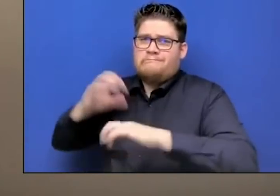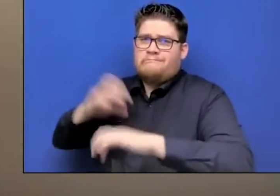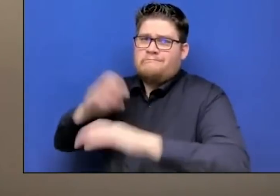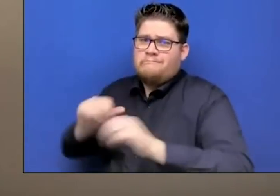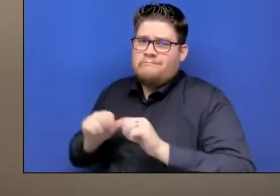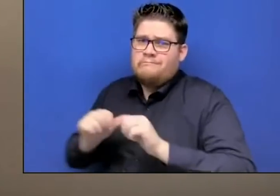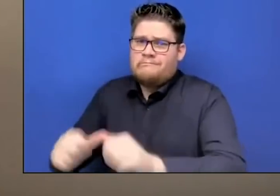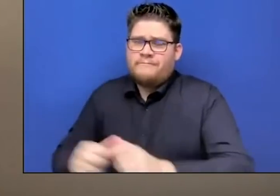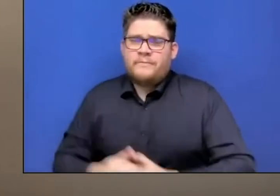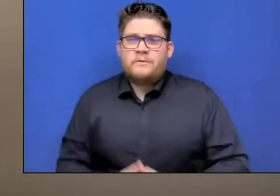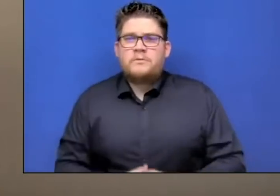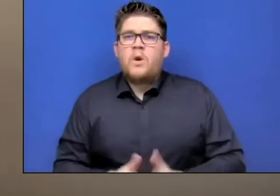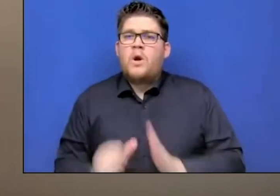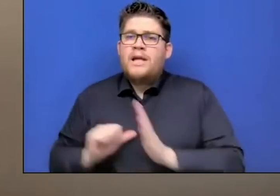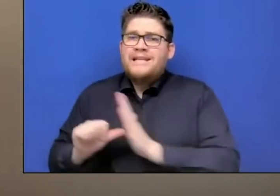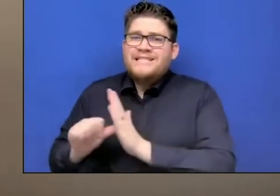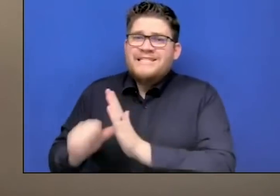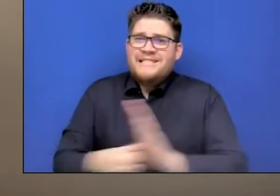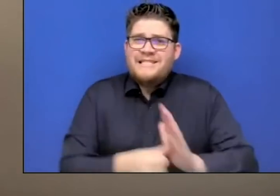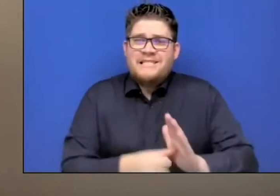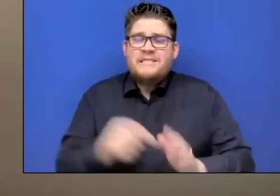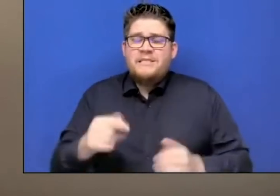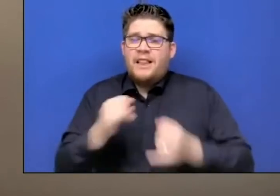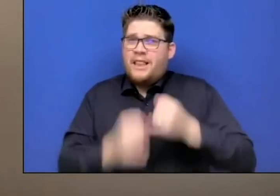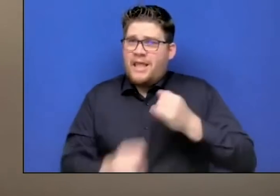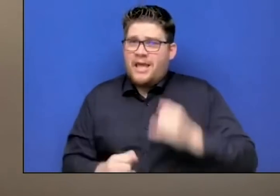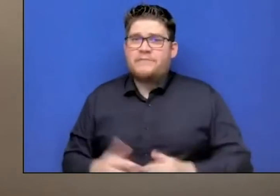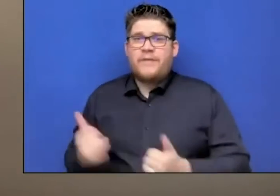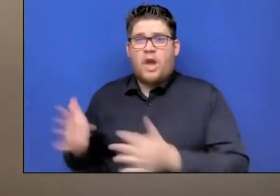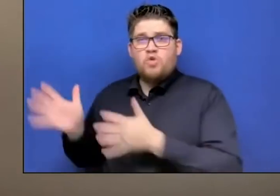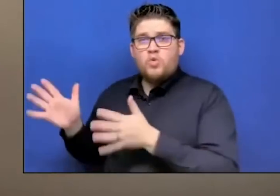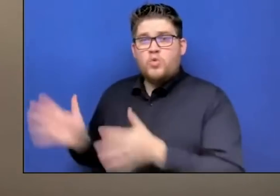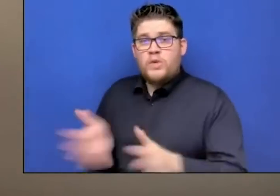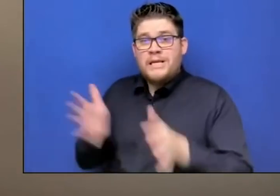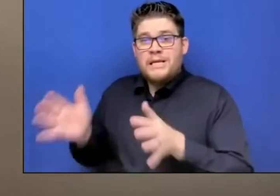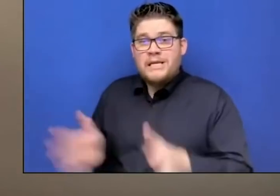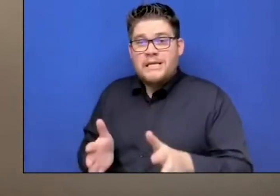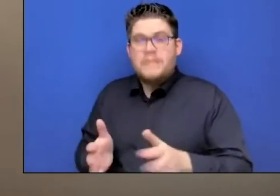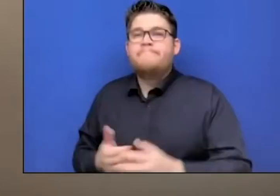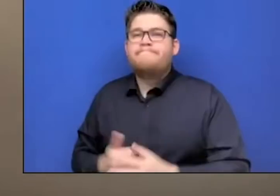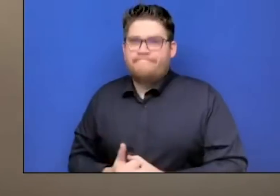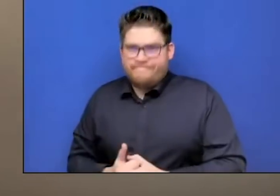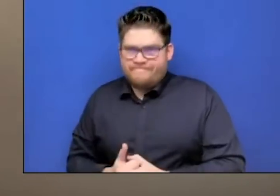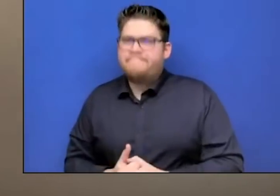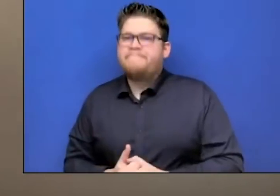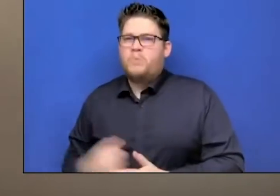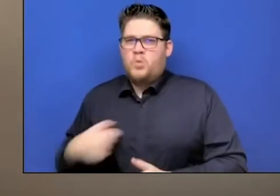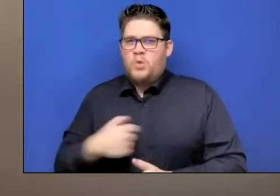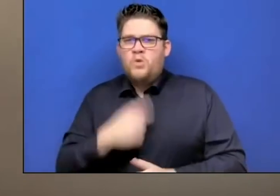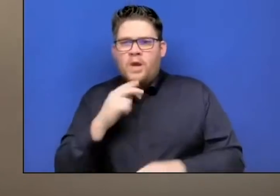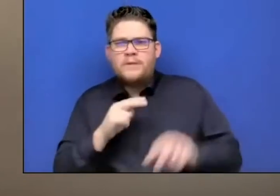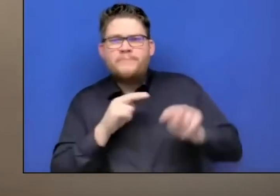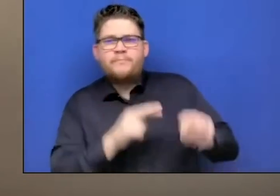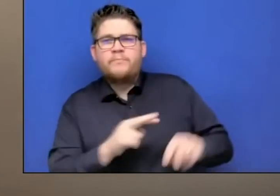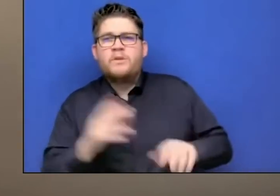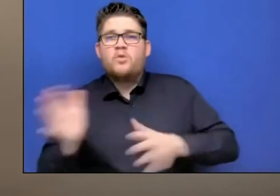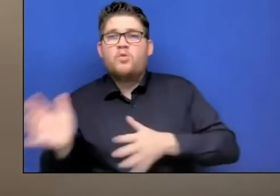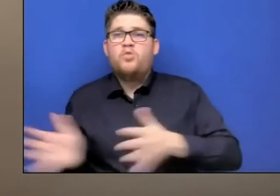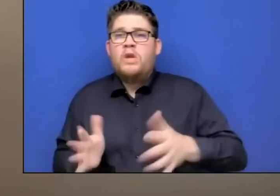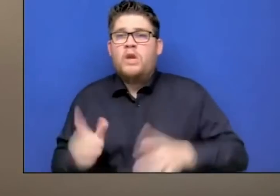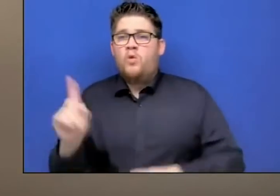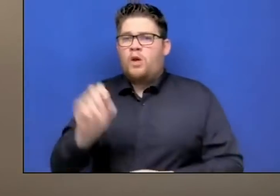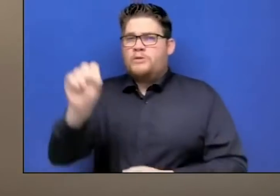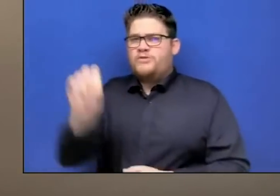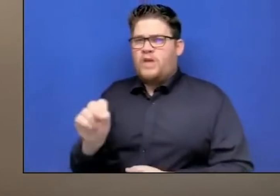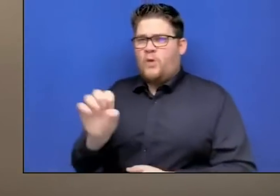wind. We will likely see some southeasterly winds, likely not wind warning criteria, but